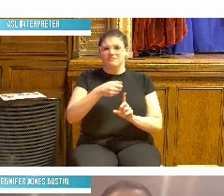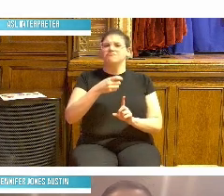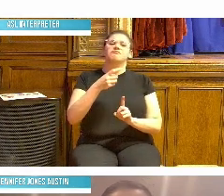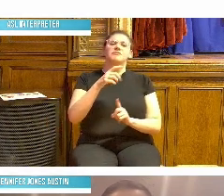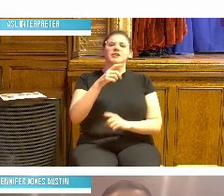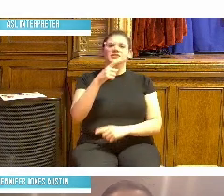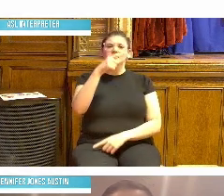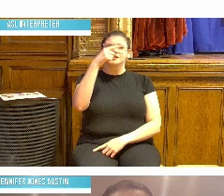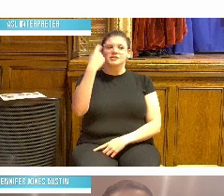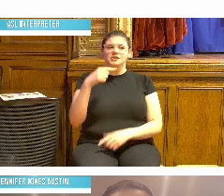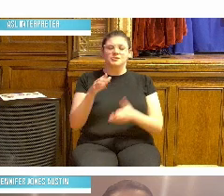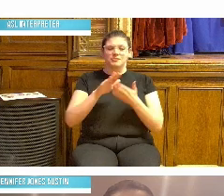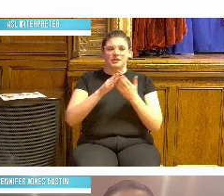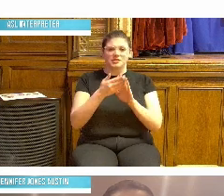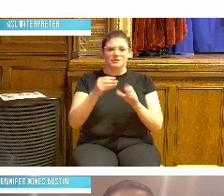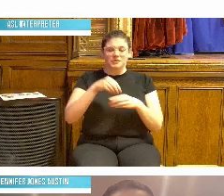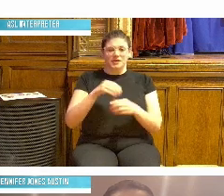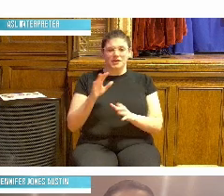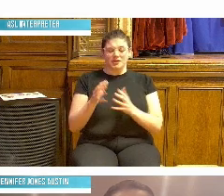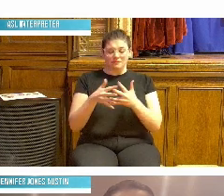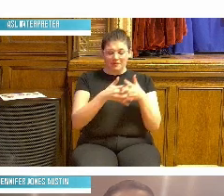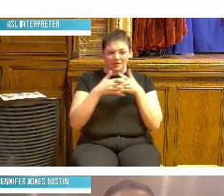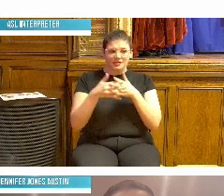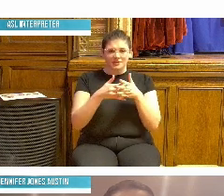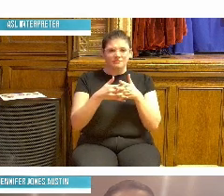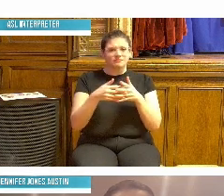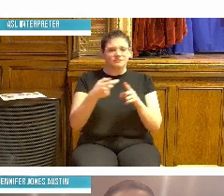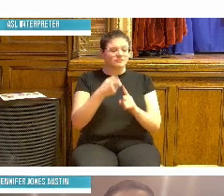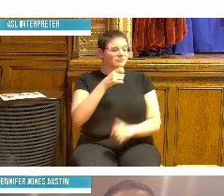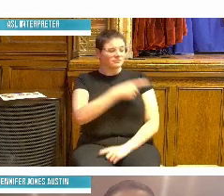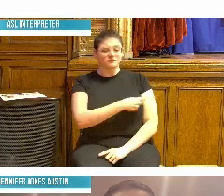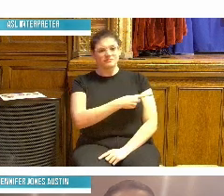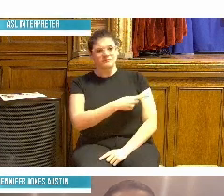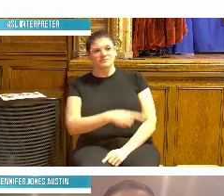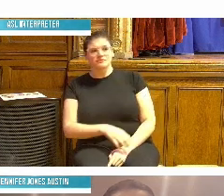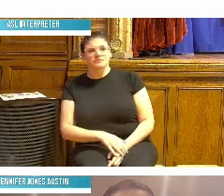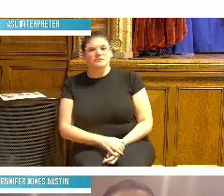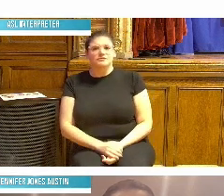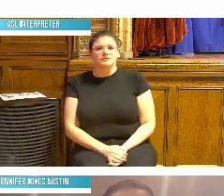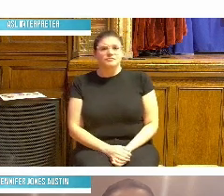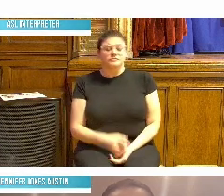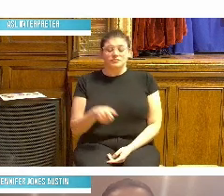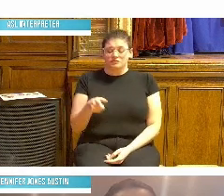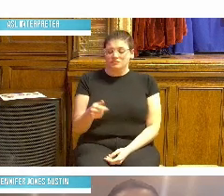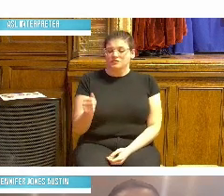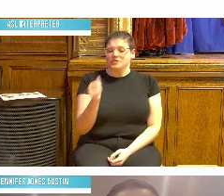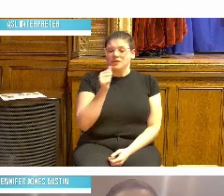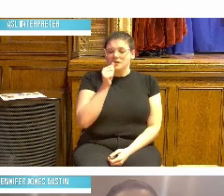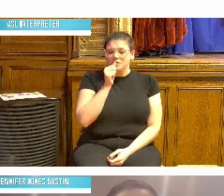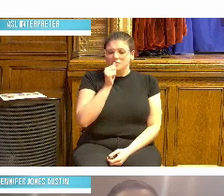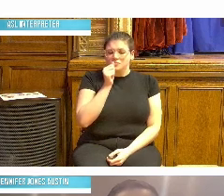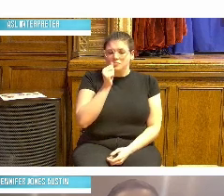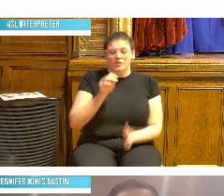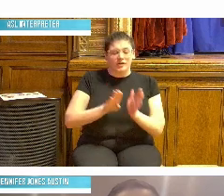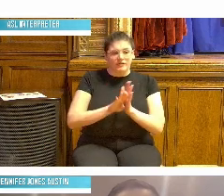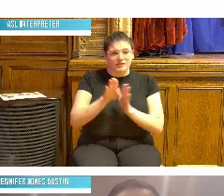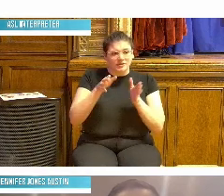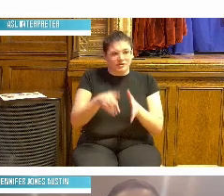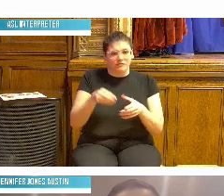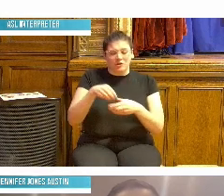telling 1972 confrontation between Black residents and a private developer in Newburgh presages Fullilove's